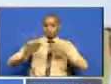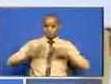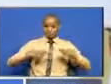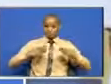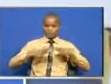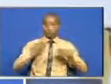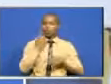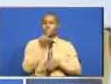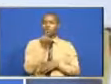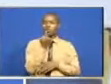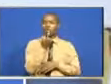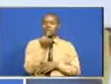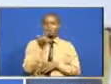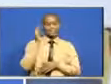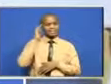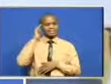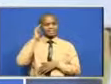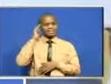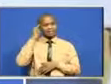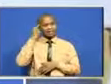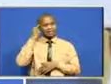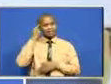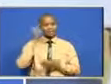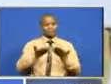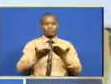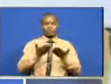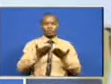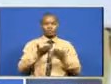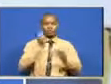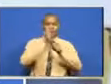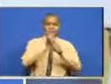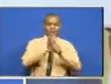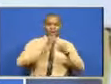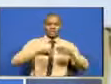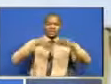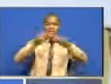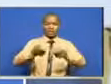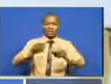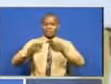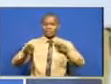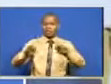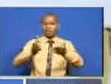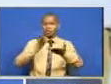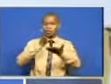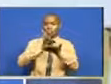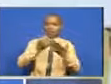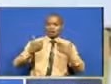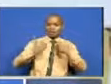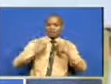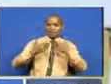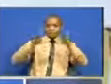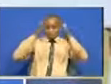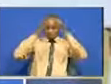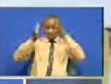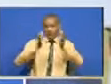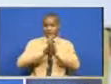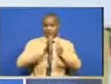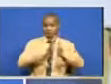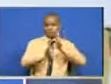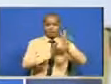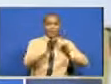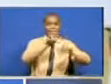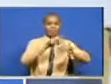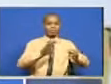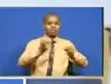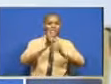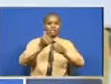who do not only think beyond operational tasks, but also get immersed in the strategic outlook of the